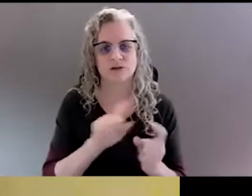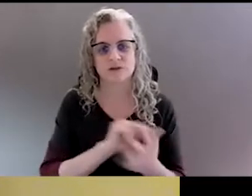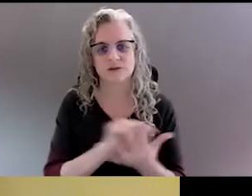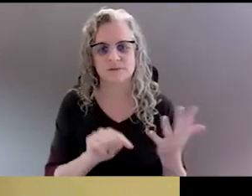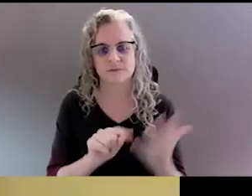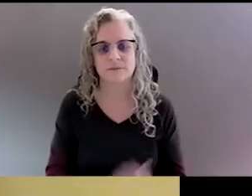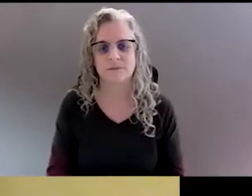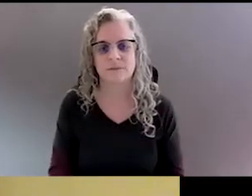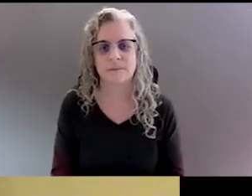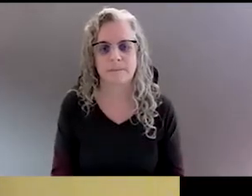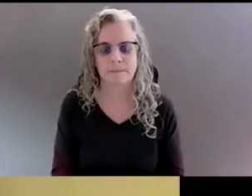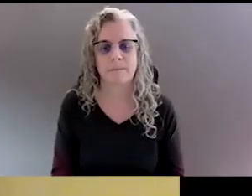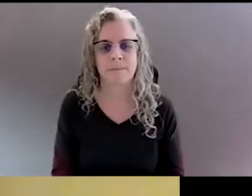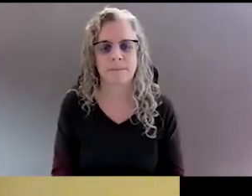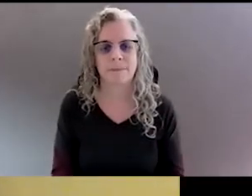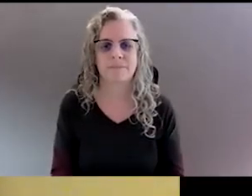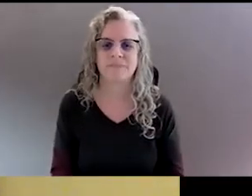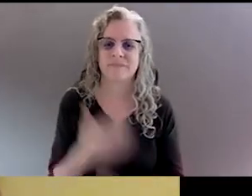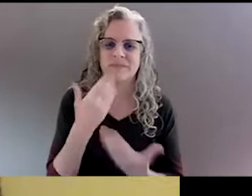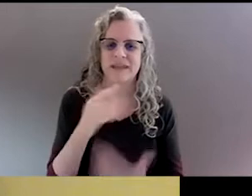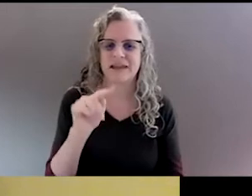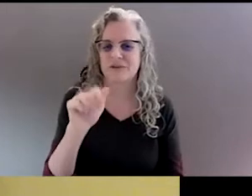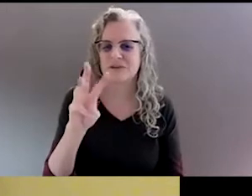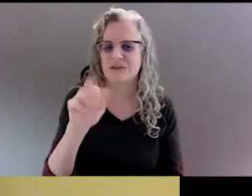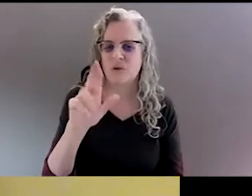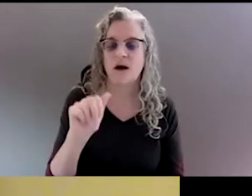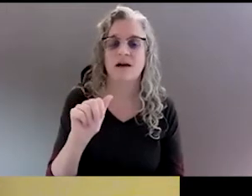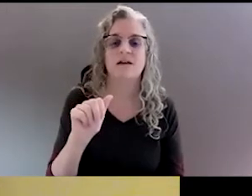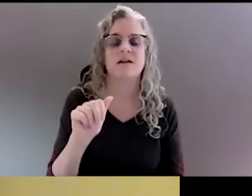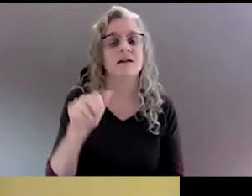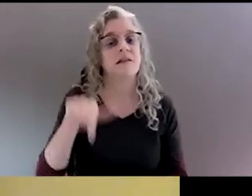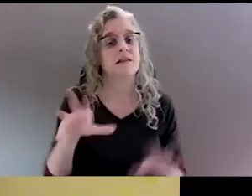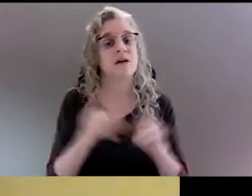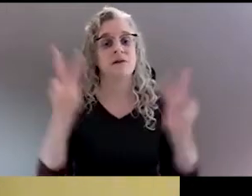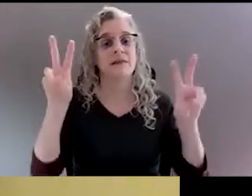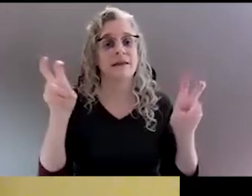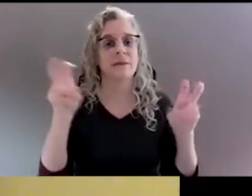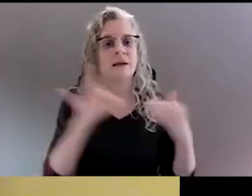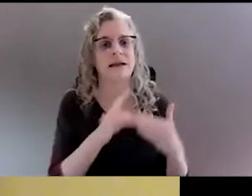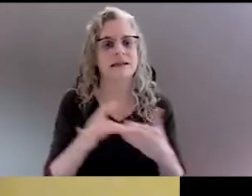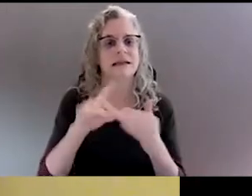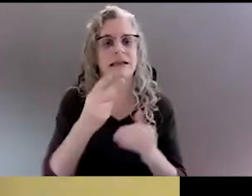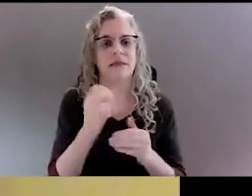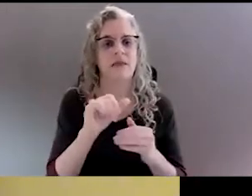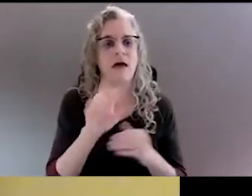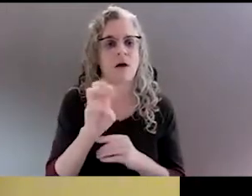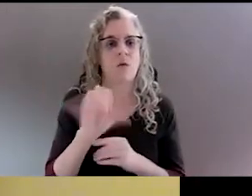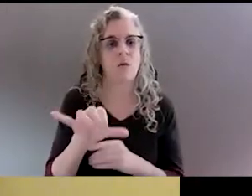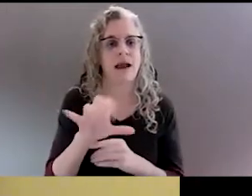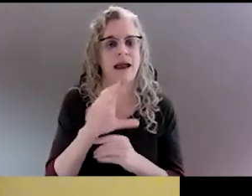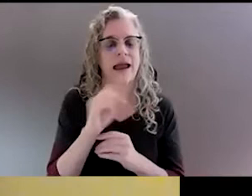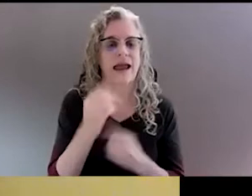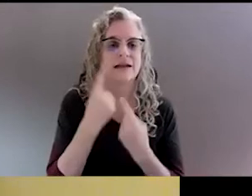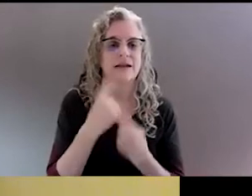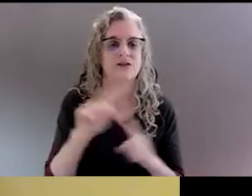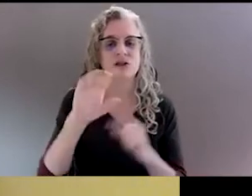Thank you, Tawara. The theme of our conference is leading the way in achieving equity in the next decade. So we want